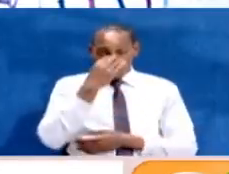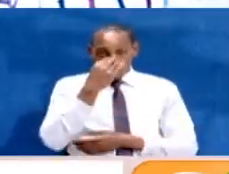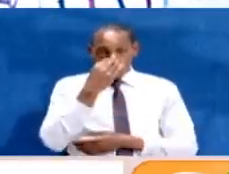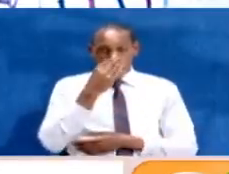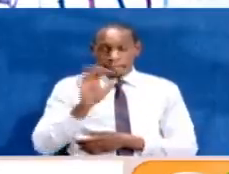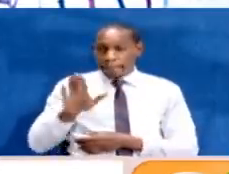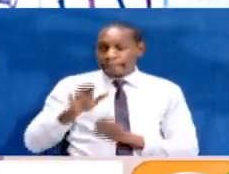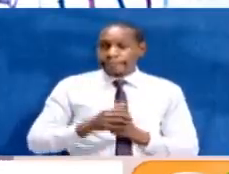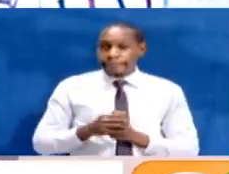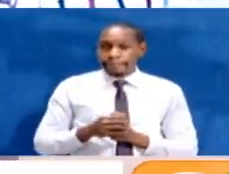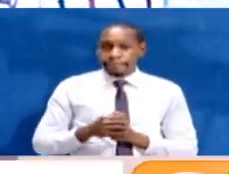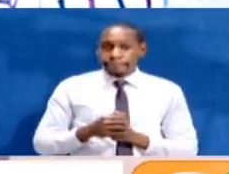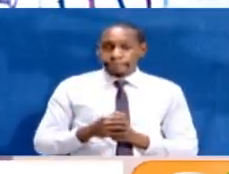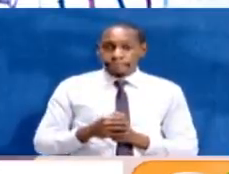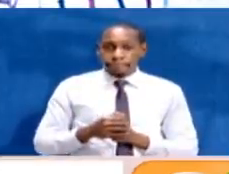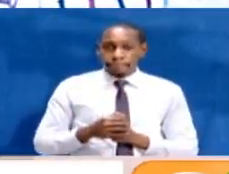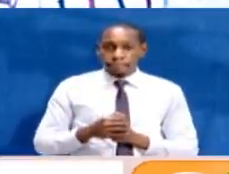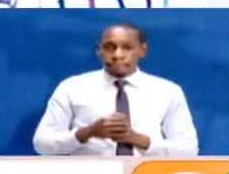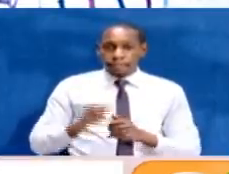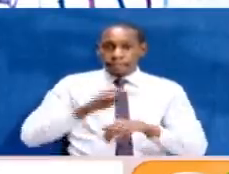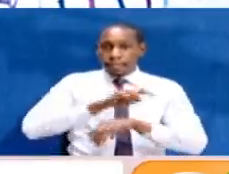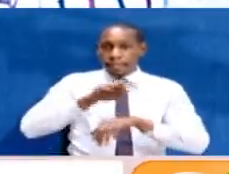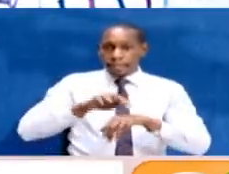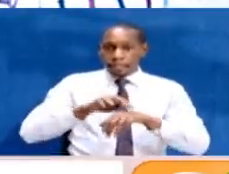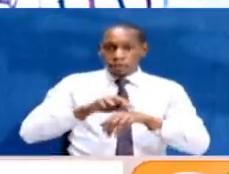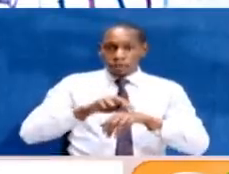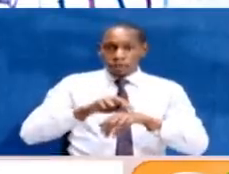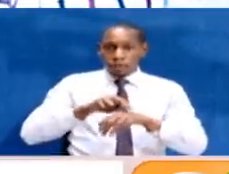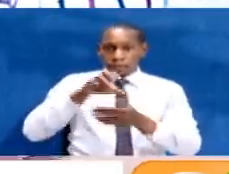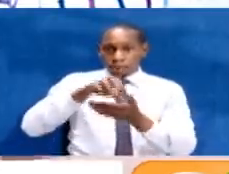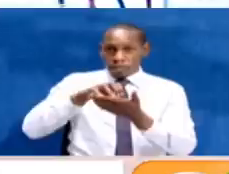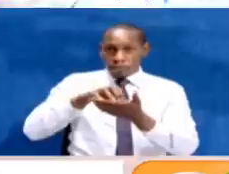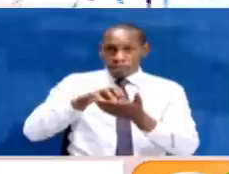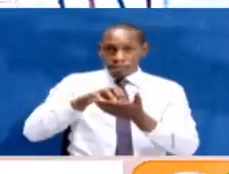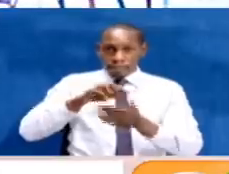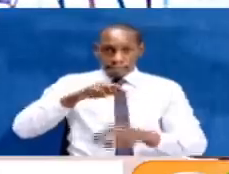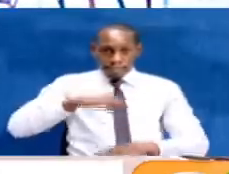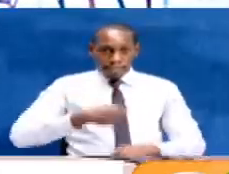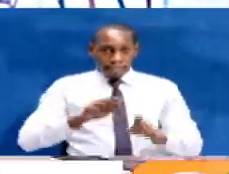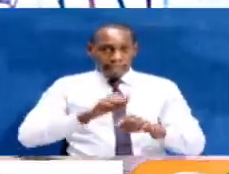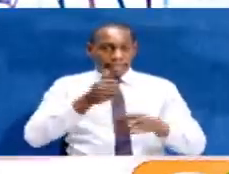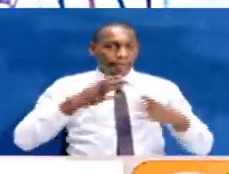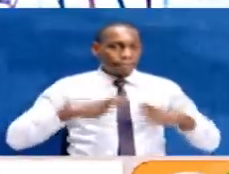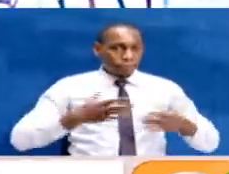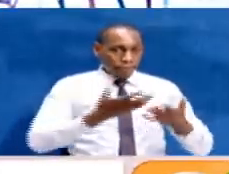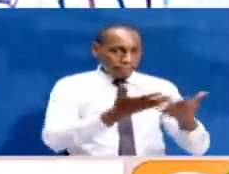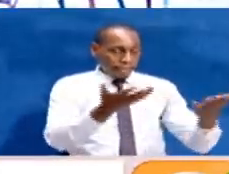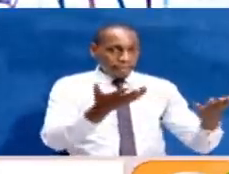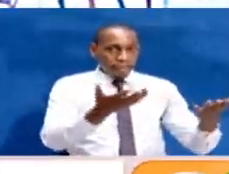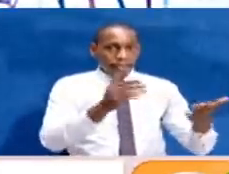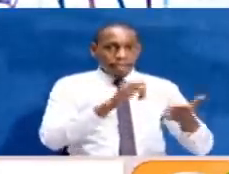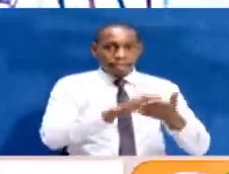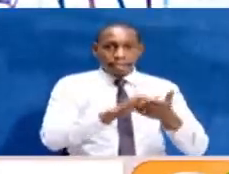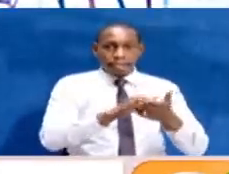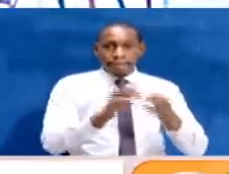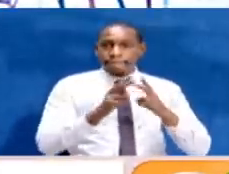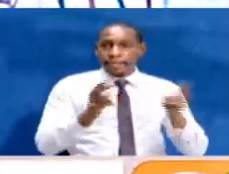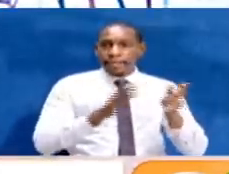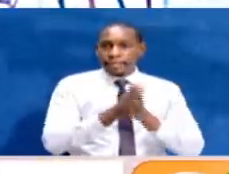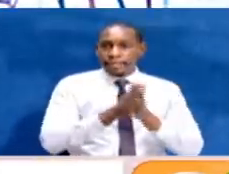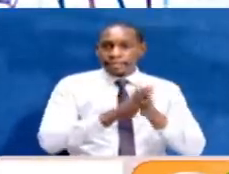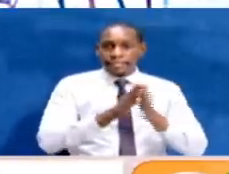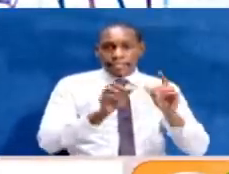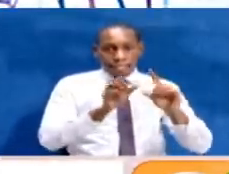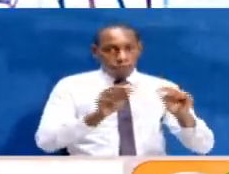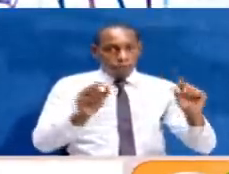he has a national outlook like myself, but those other guys, that was a very interesting one.